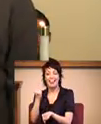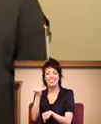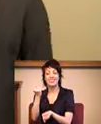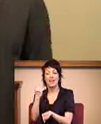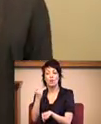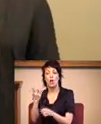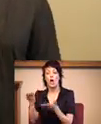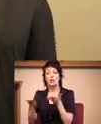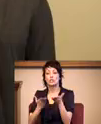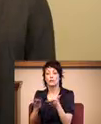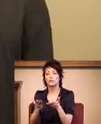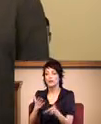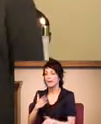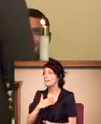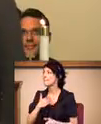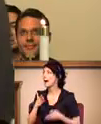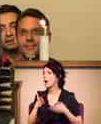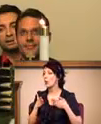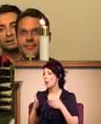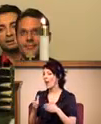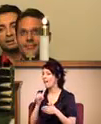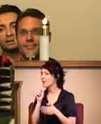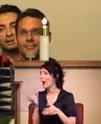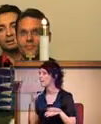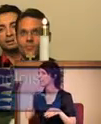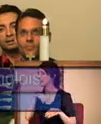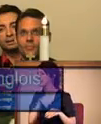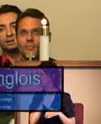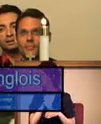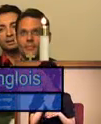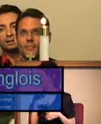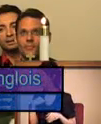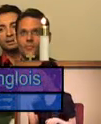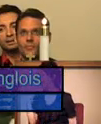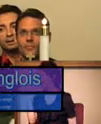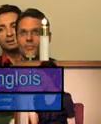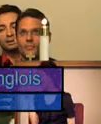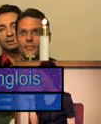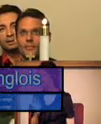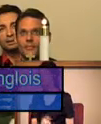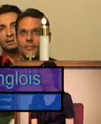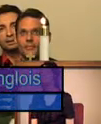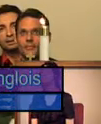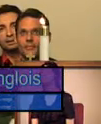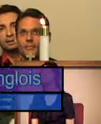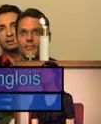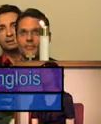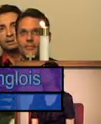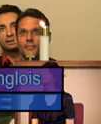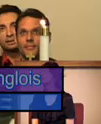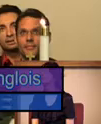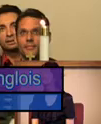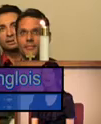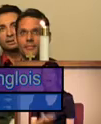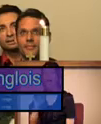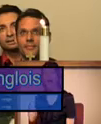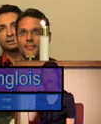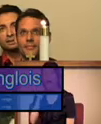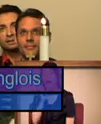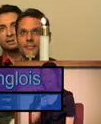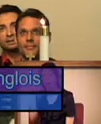was my way of getting out of being a participant, I guess. And you know what? I don't think I did that. I think God